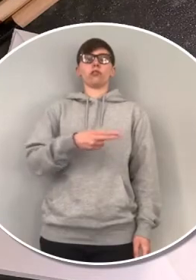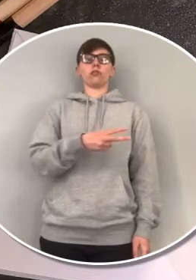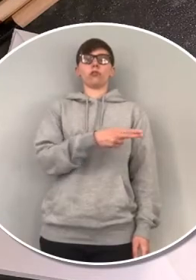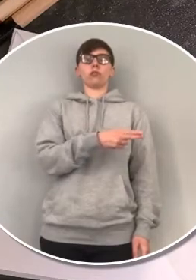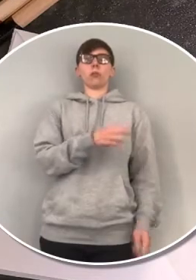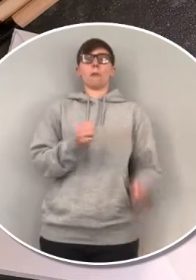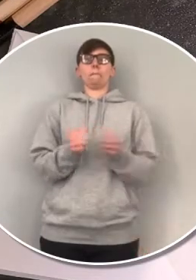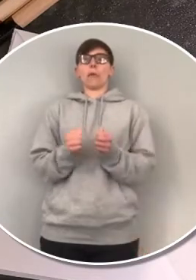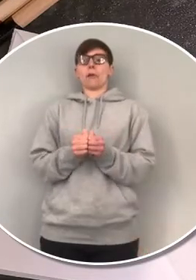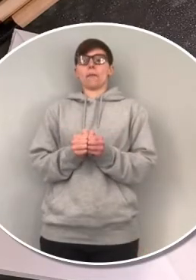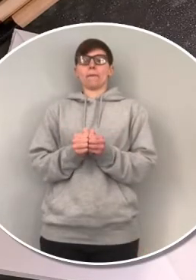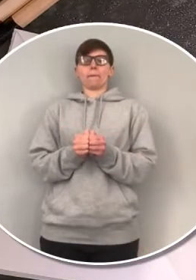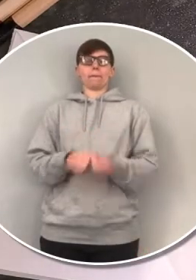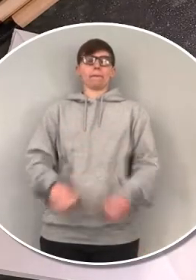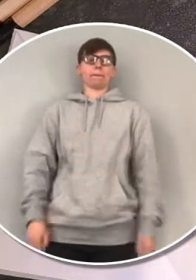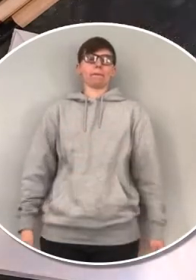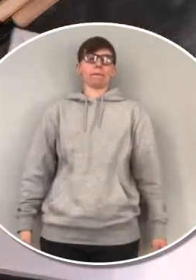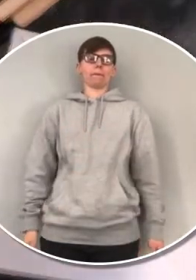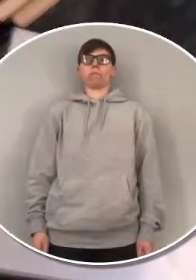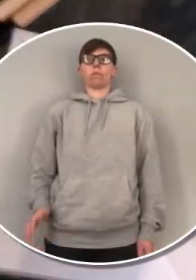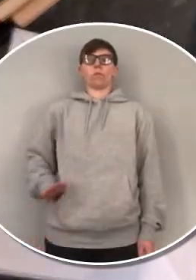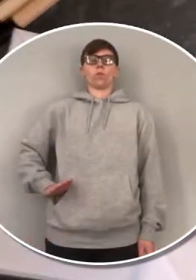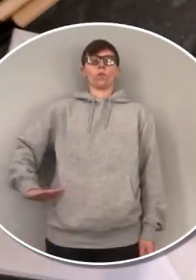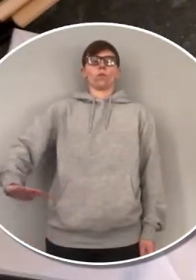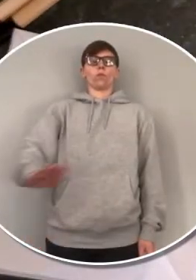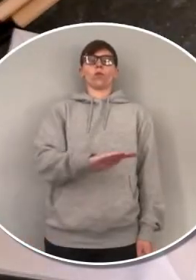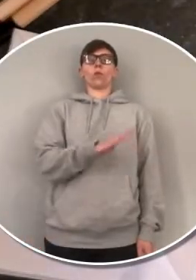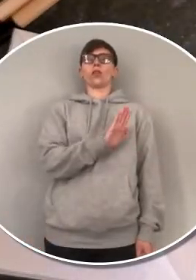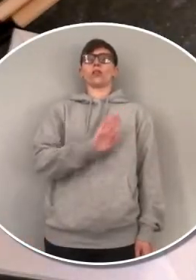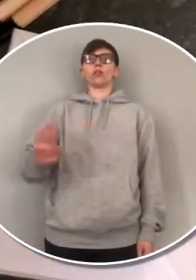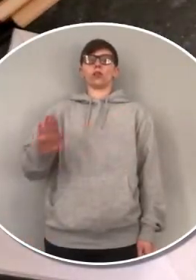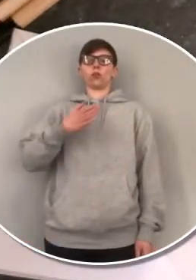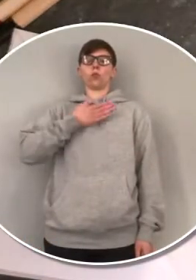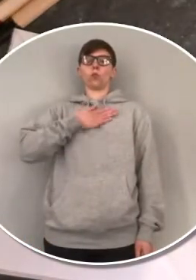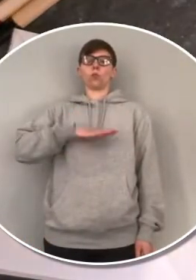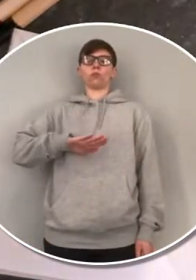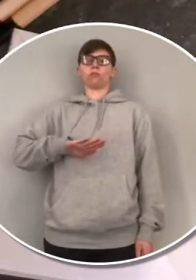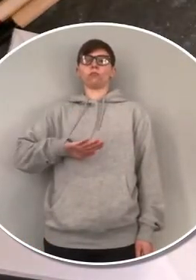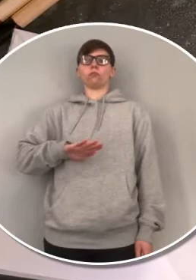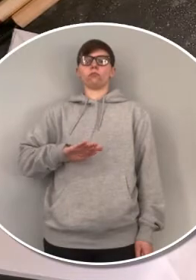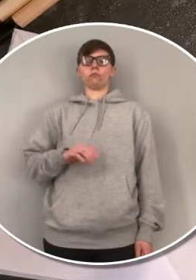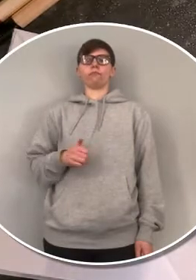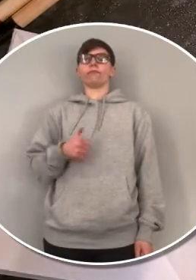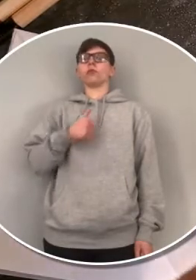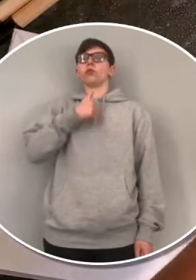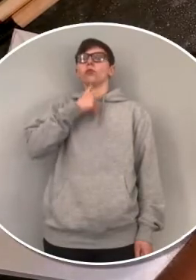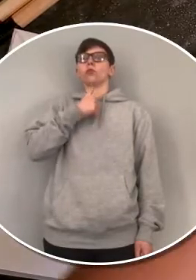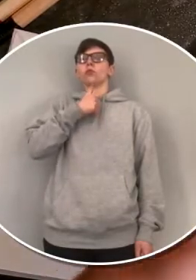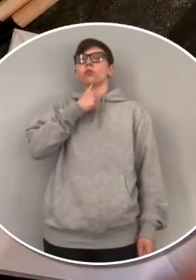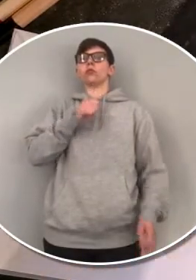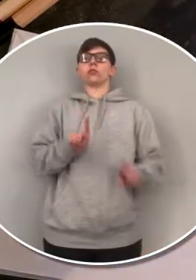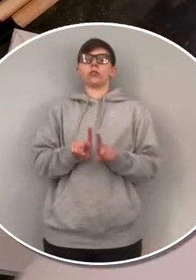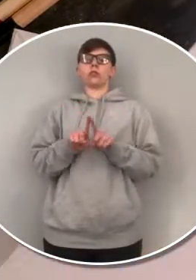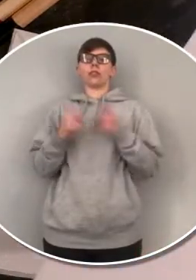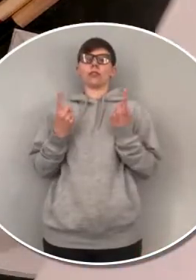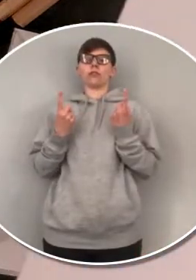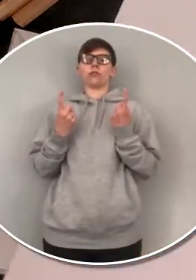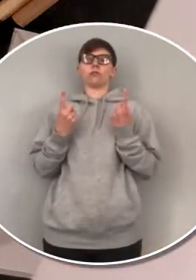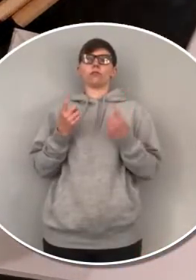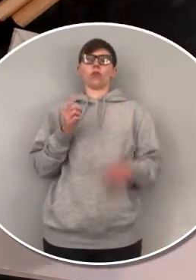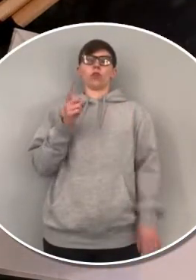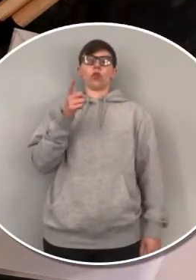And then once that's spare, we can cut that